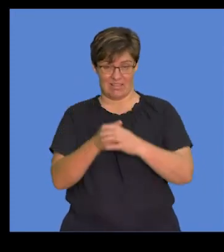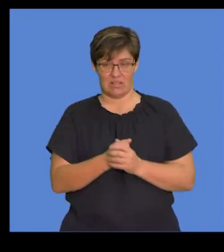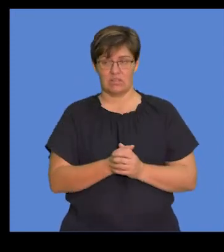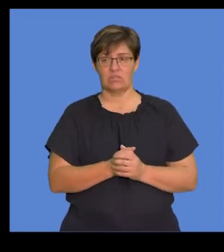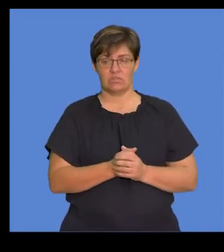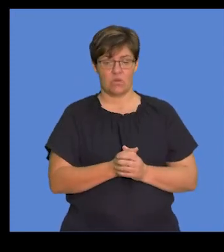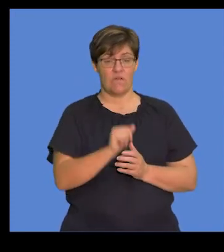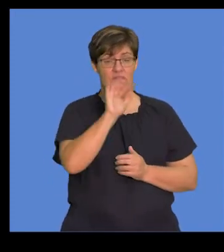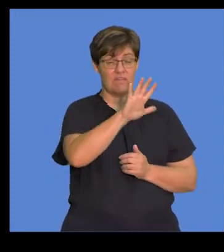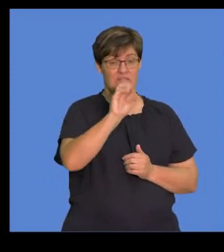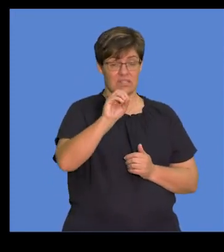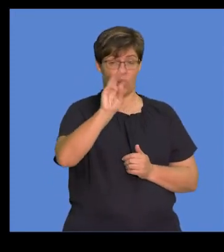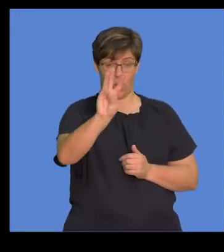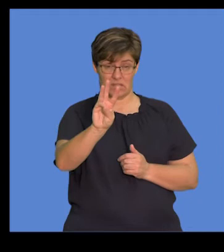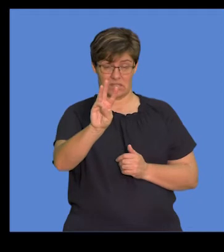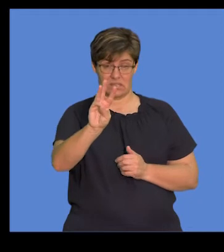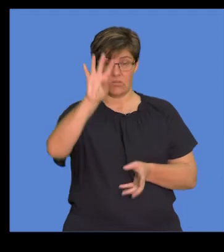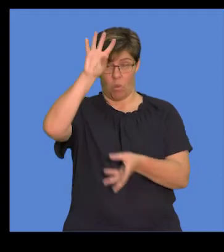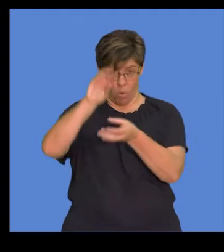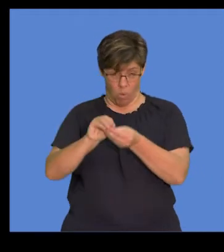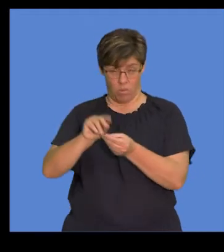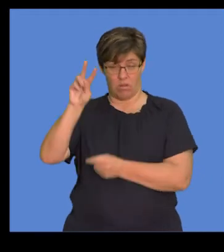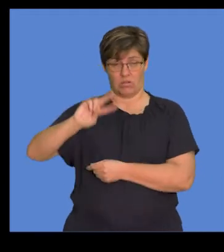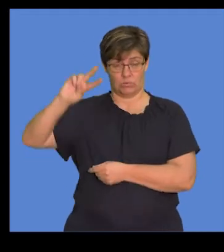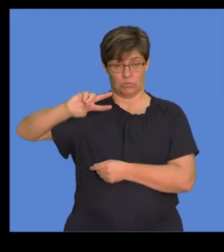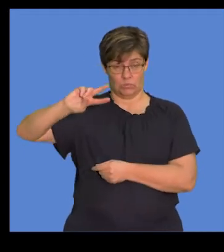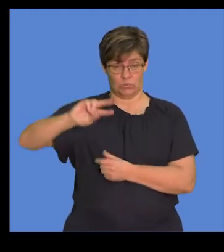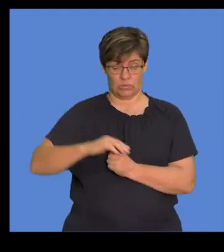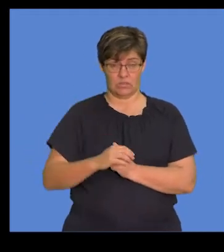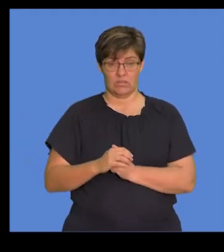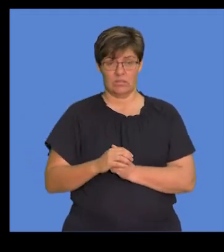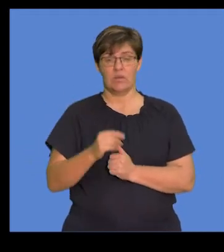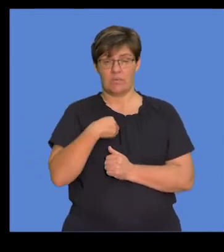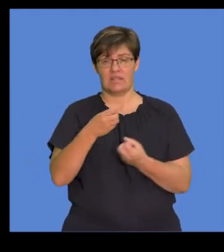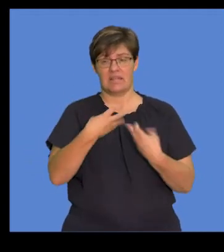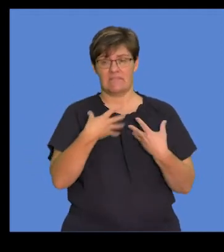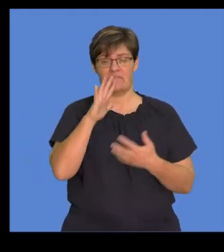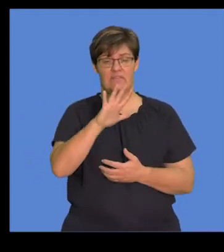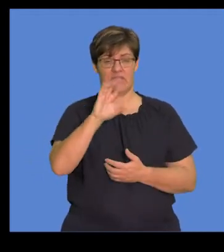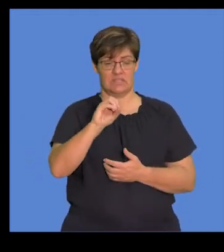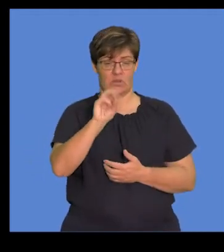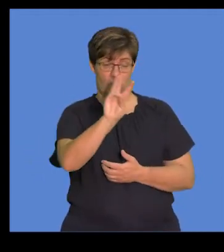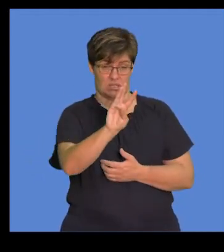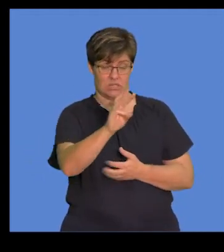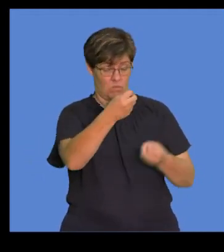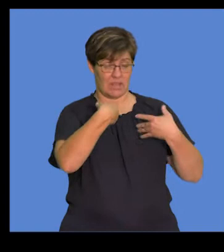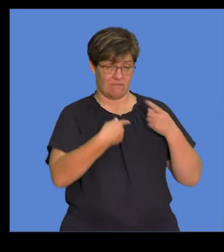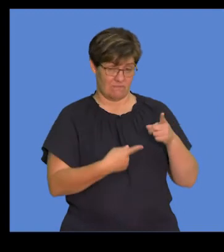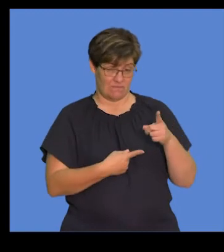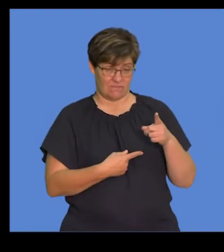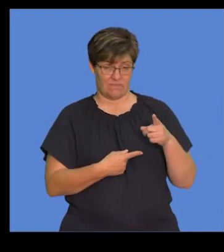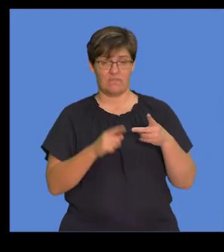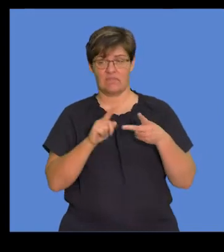so the 50 watts is for the combined power rating of the two resistors, which gives us 50 watts, okay, which is